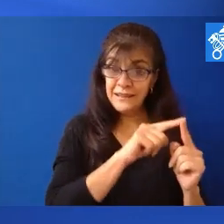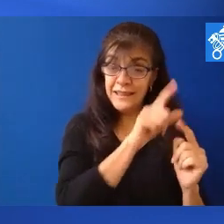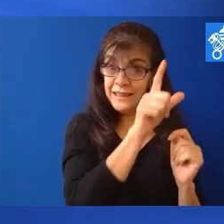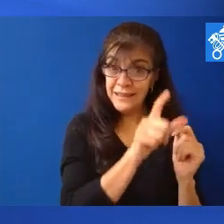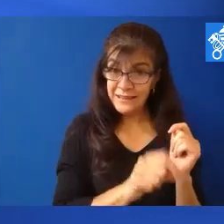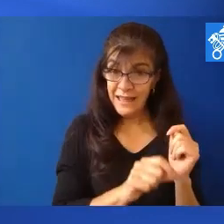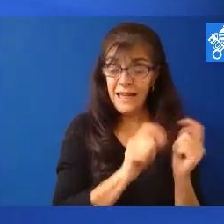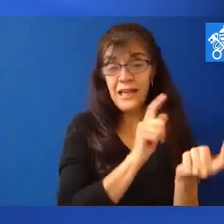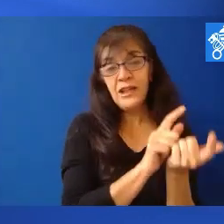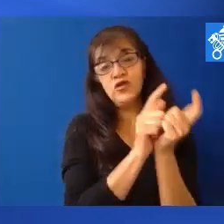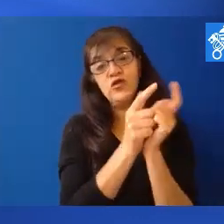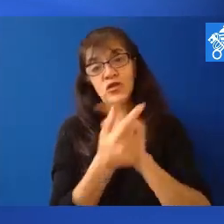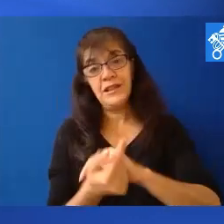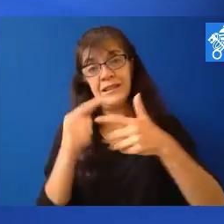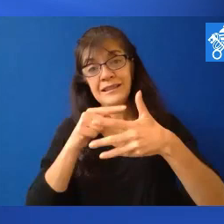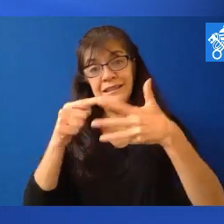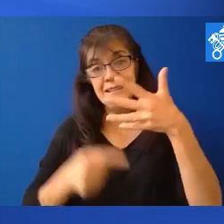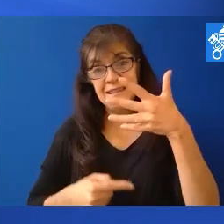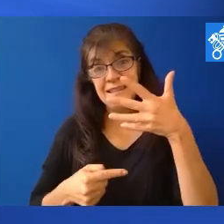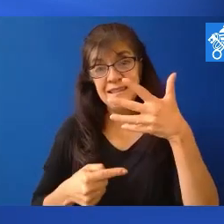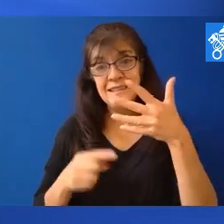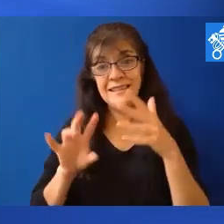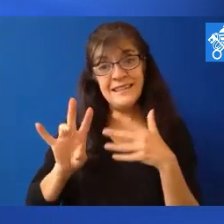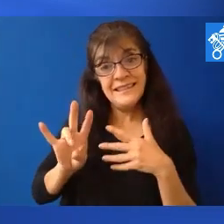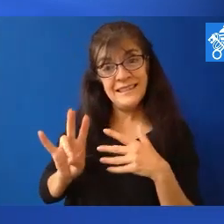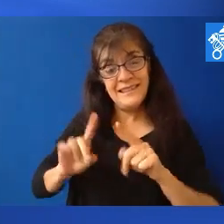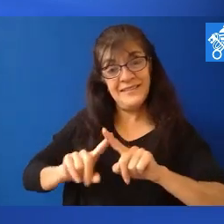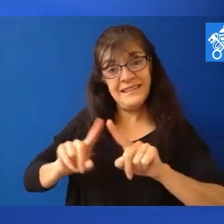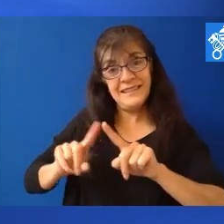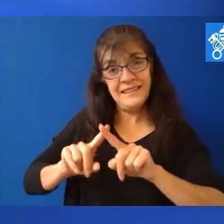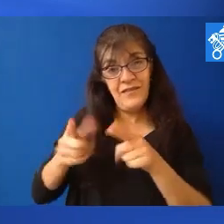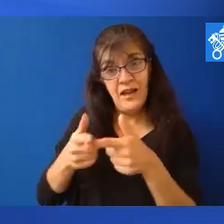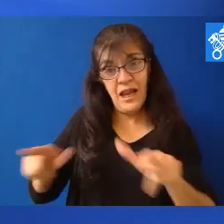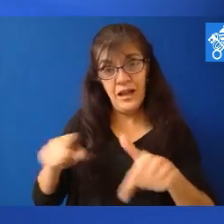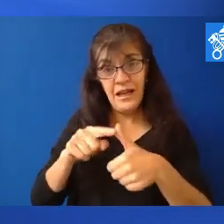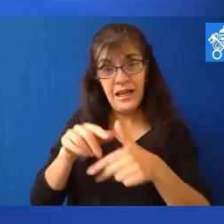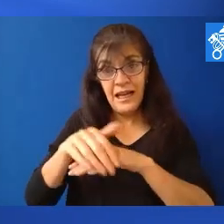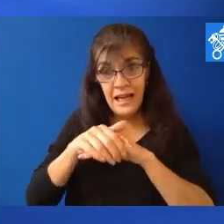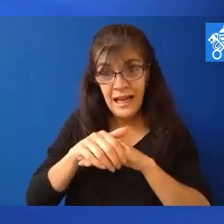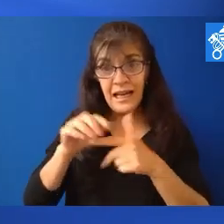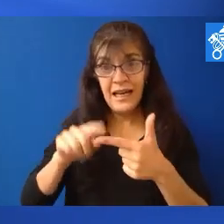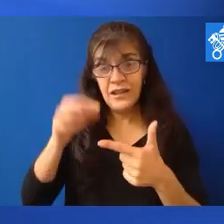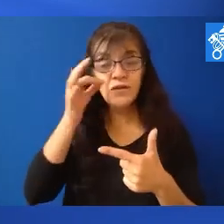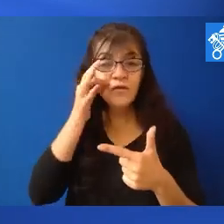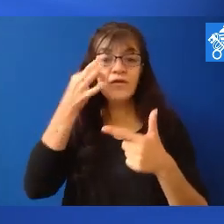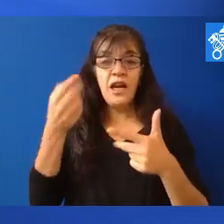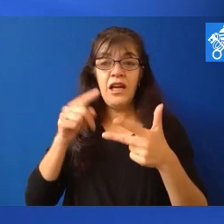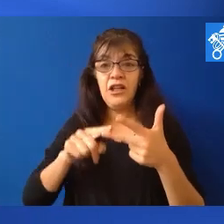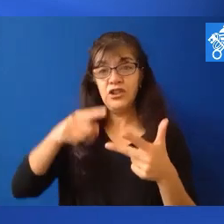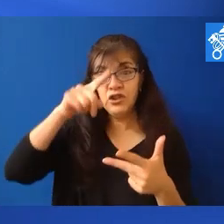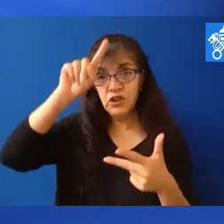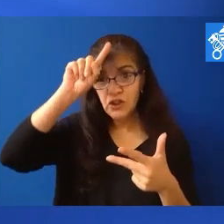Italian. These are then translated by various persons in English, French,